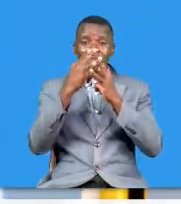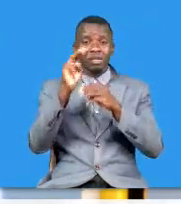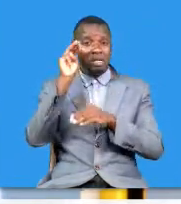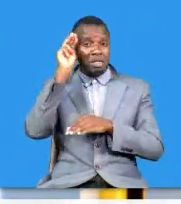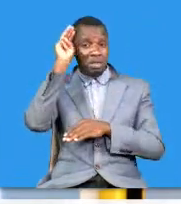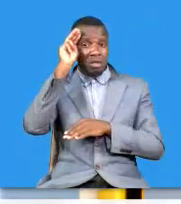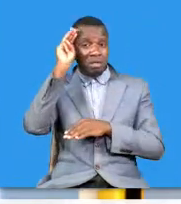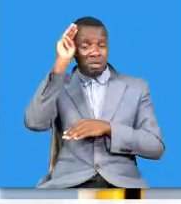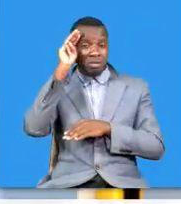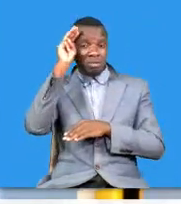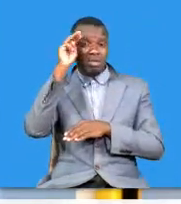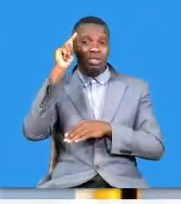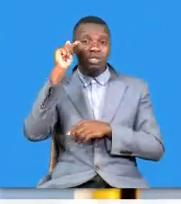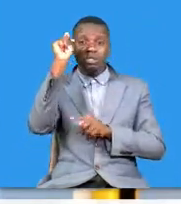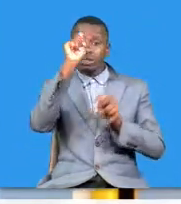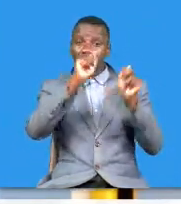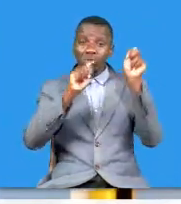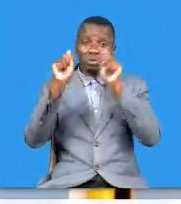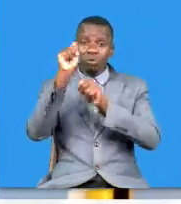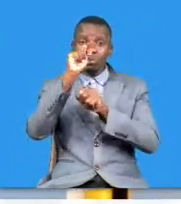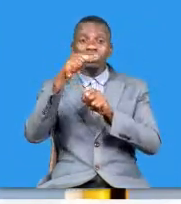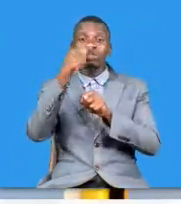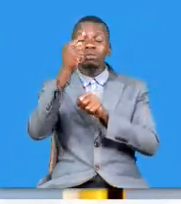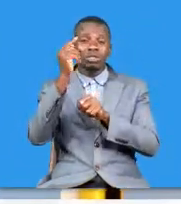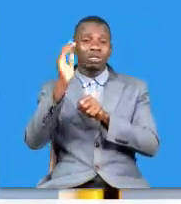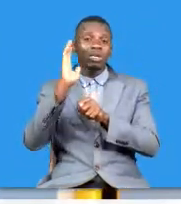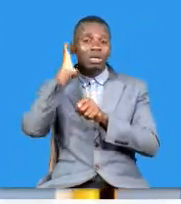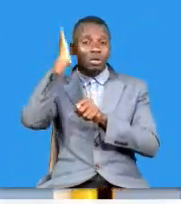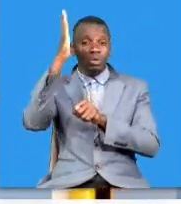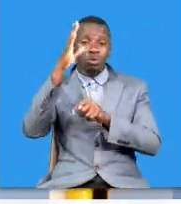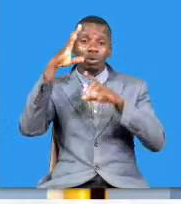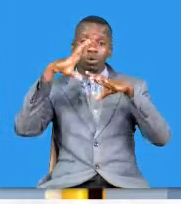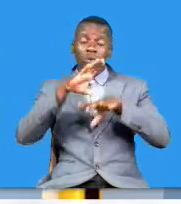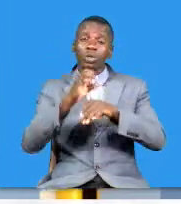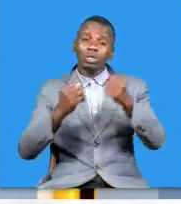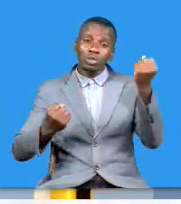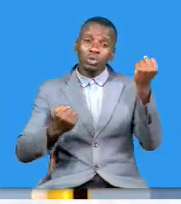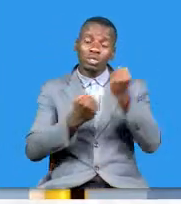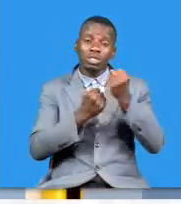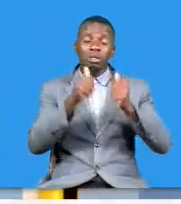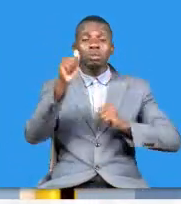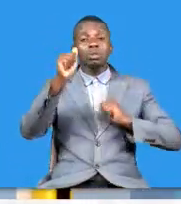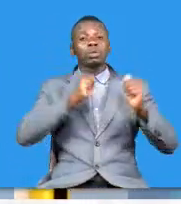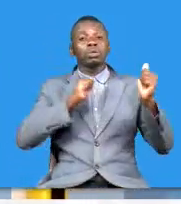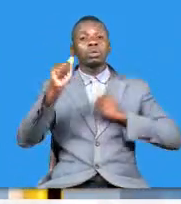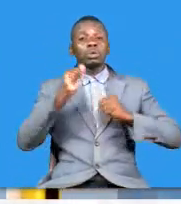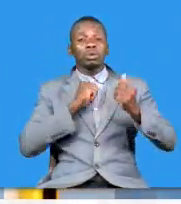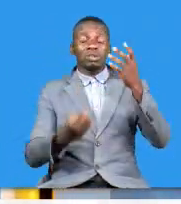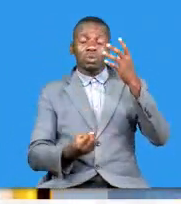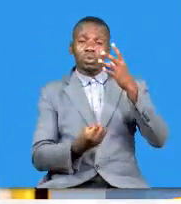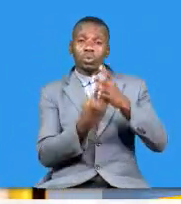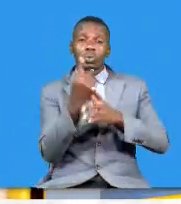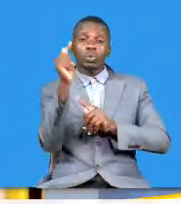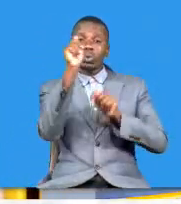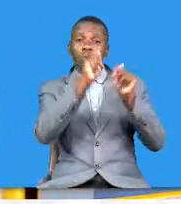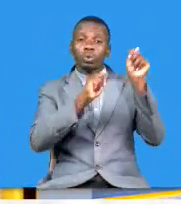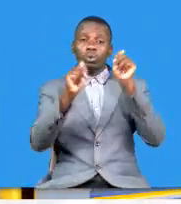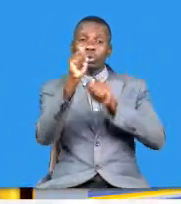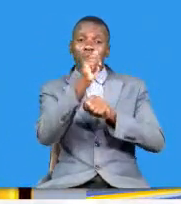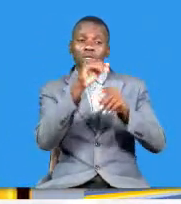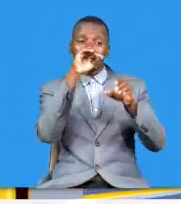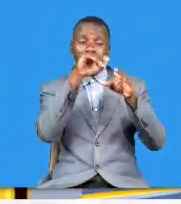Ministry of Tourism has pledged to aid Angola in growing the tourism sector in that